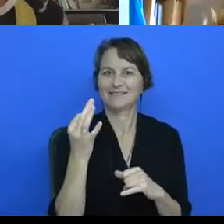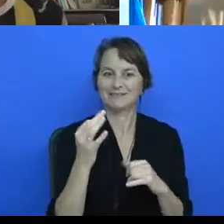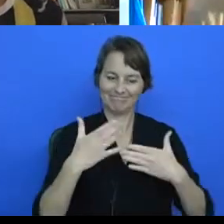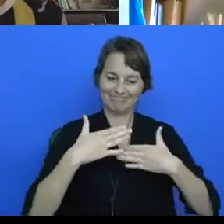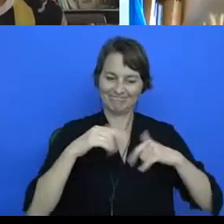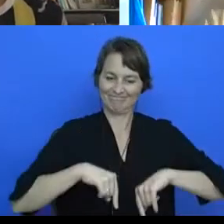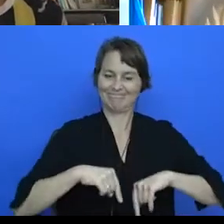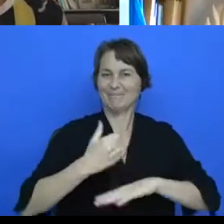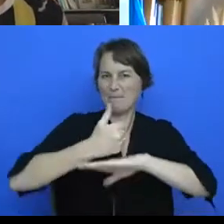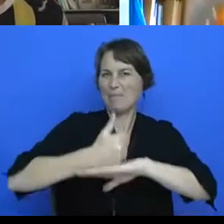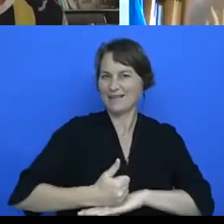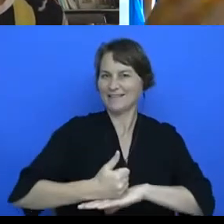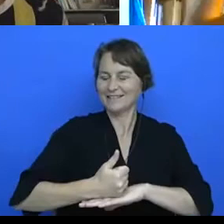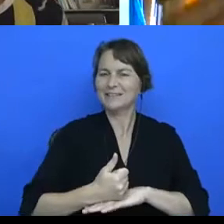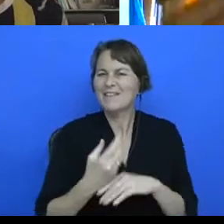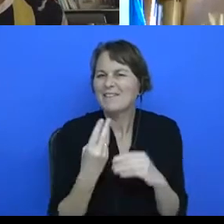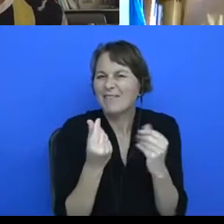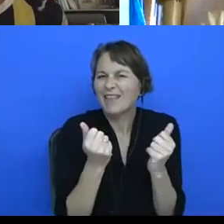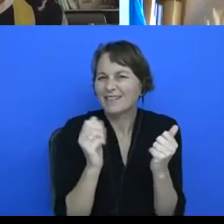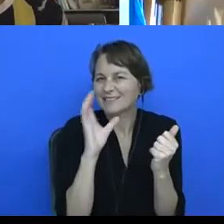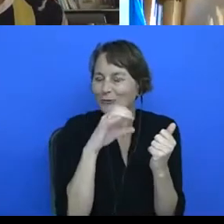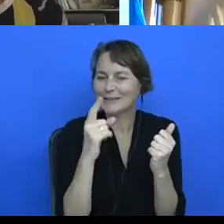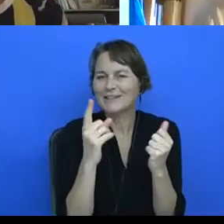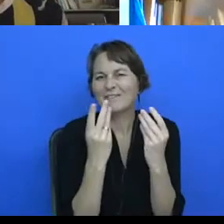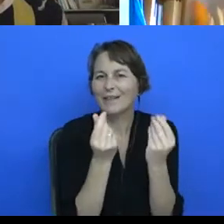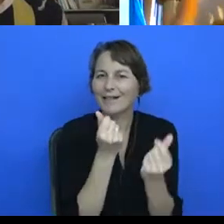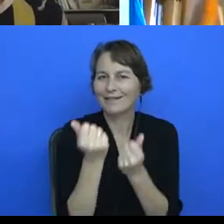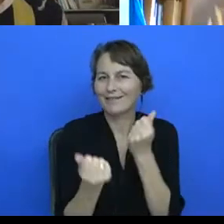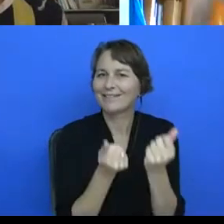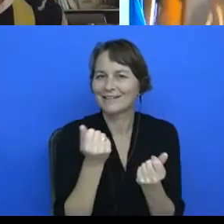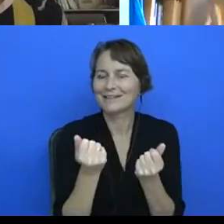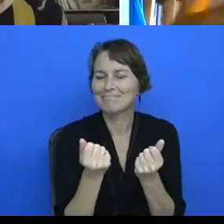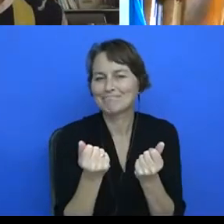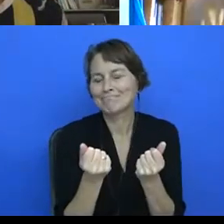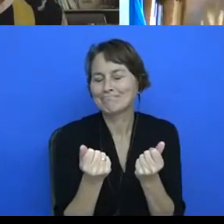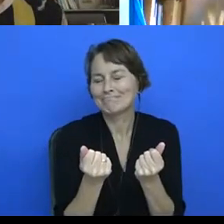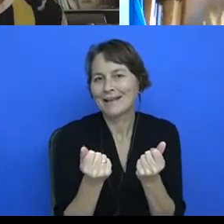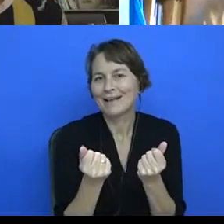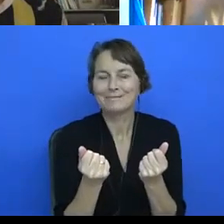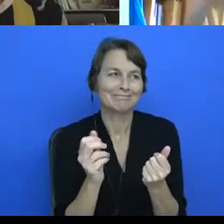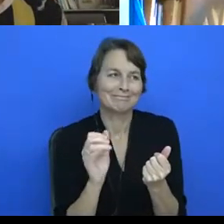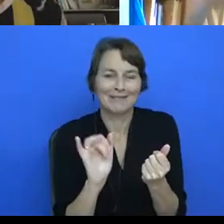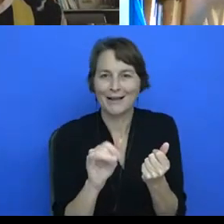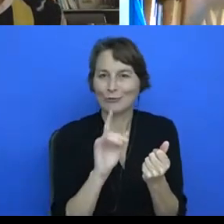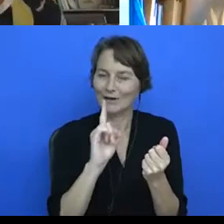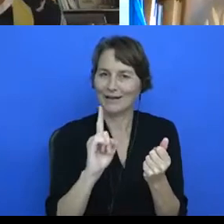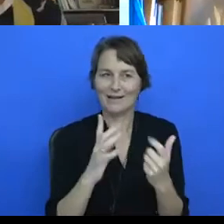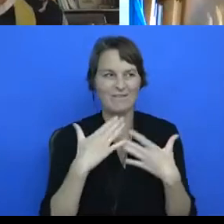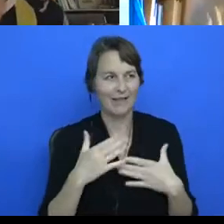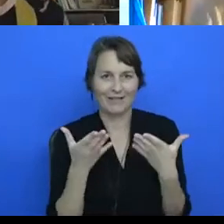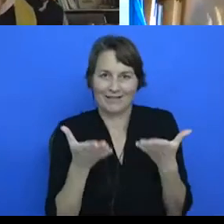in a sort of a strange sort of way, just to make it feel a bit sort of, you know, as though people are actually being there. But at the same